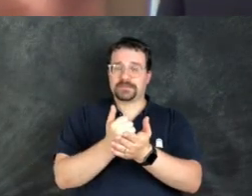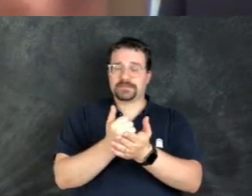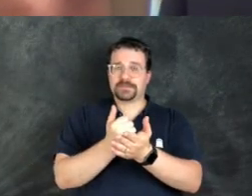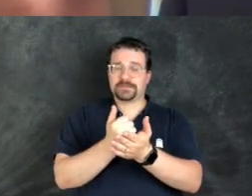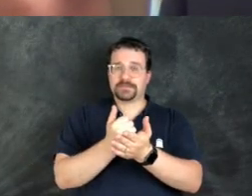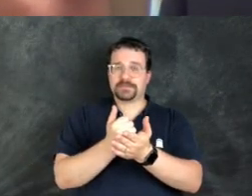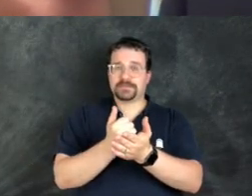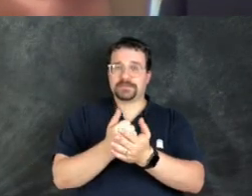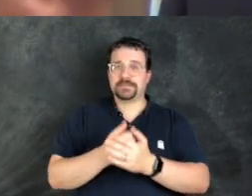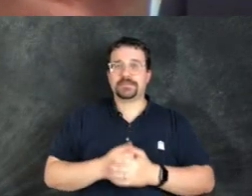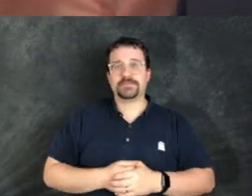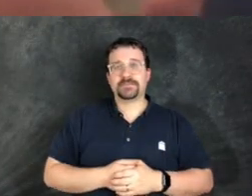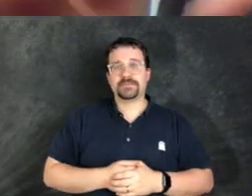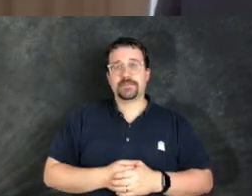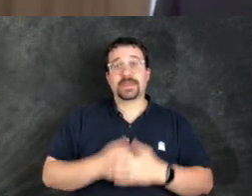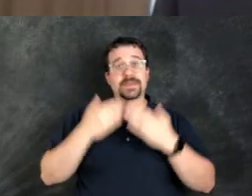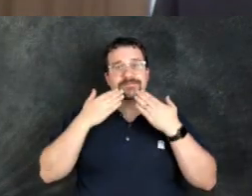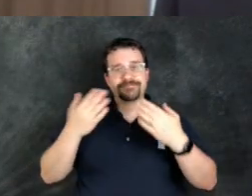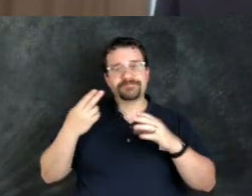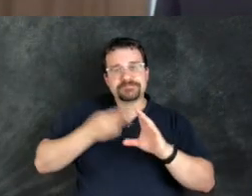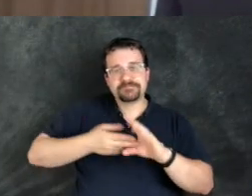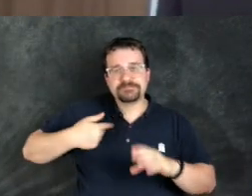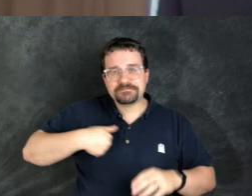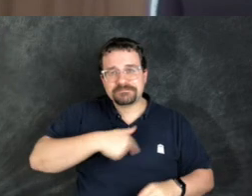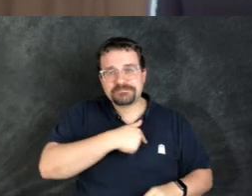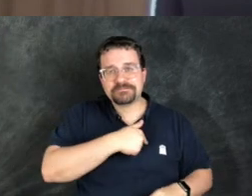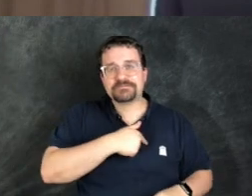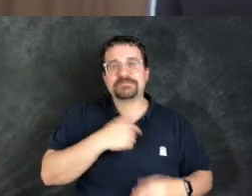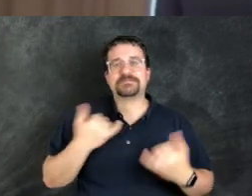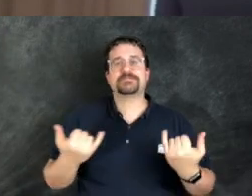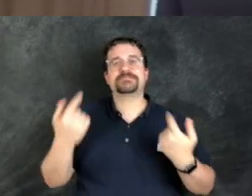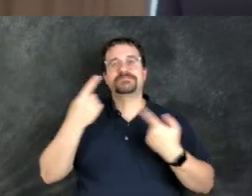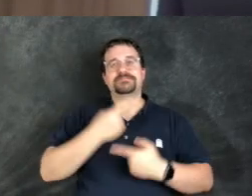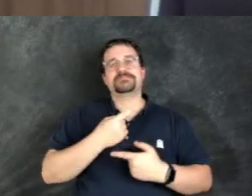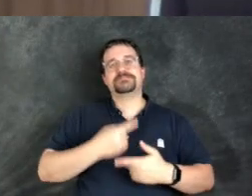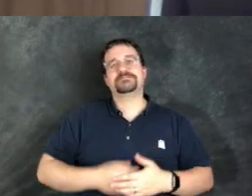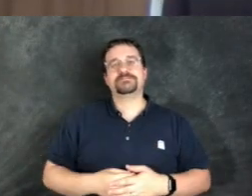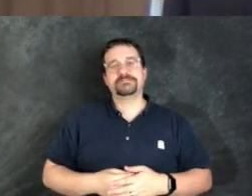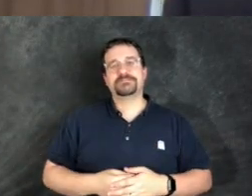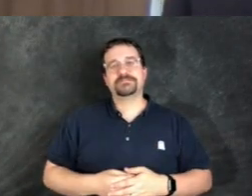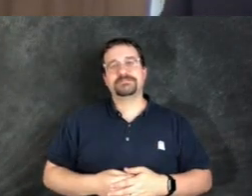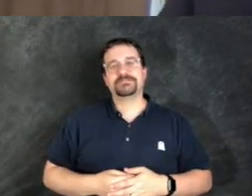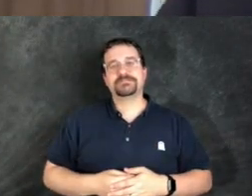Amen. Thank you for joining us today.